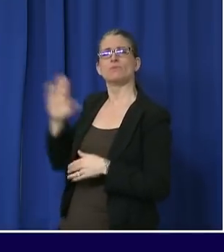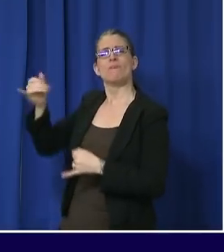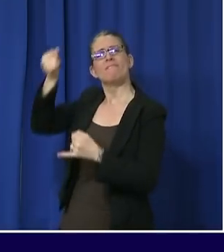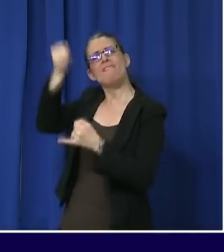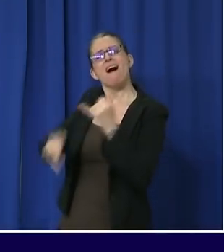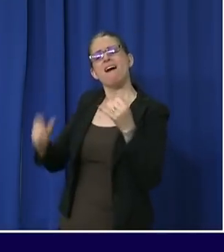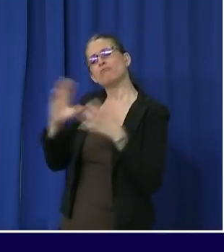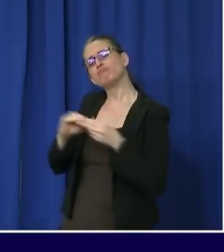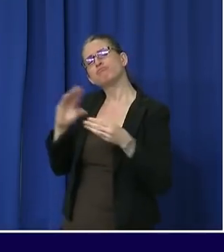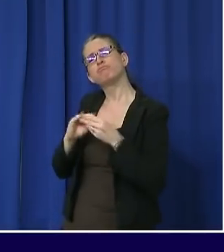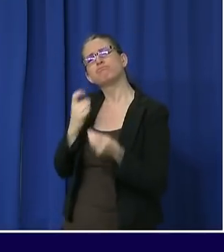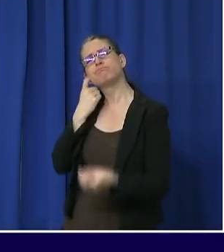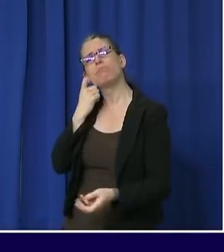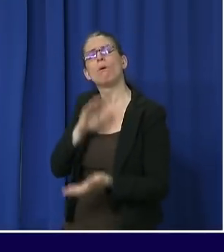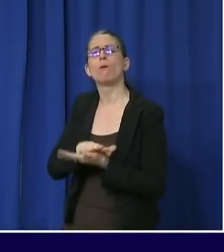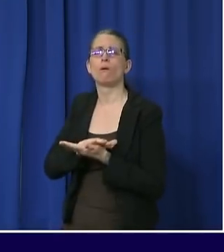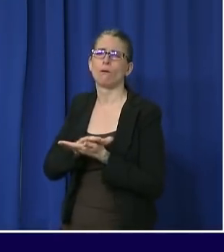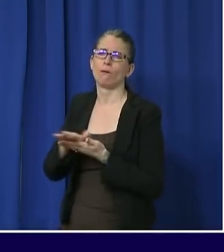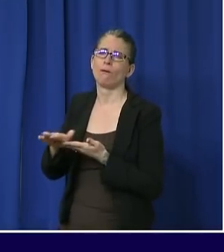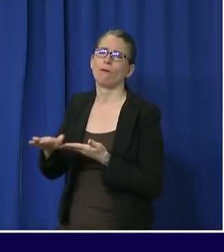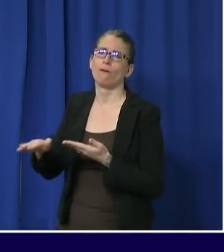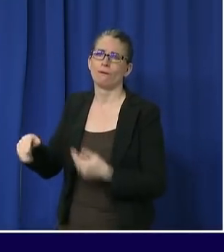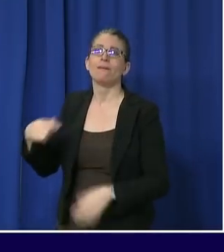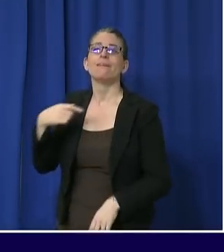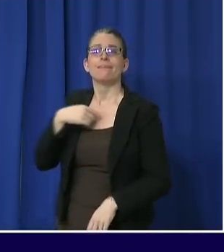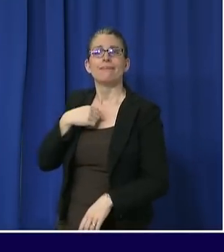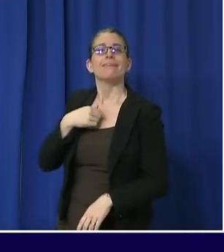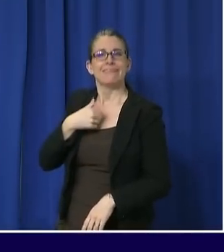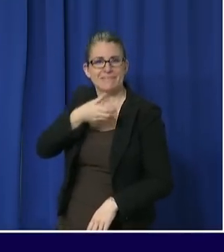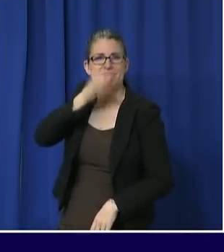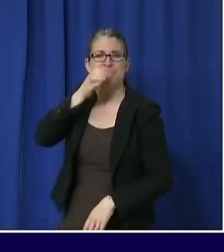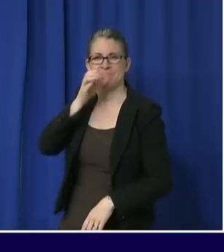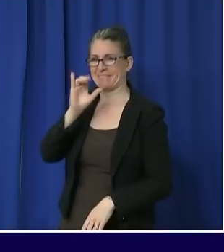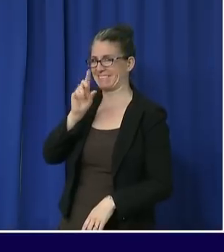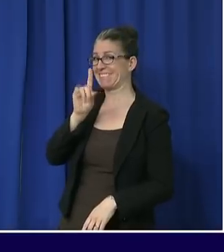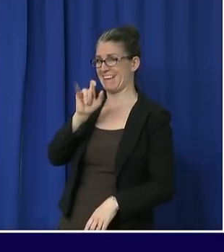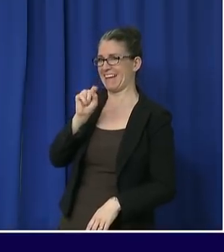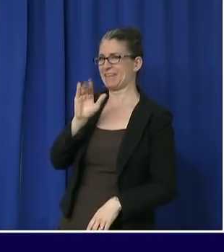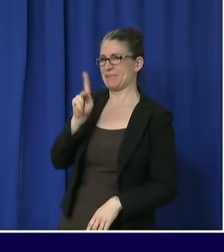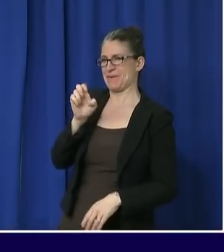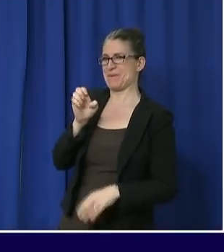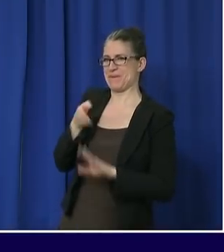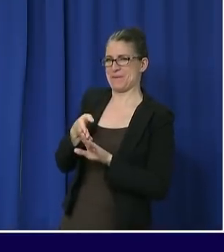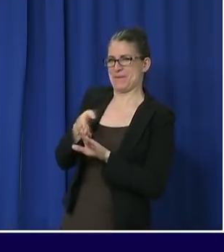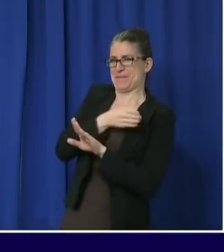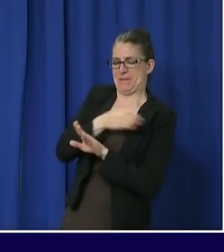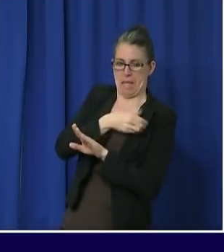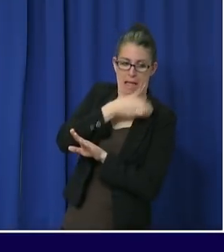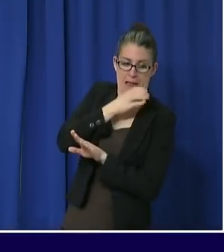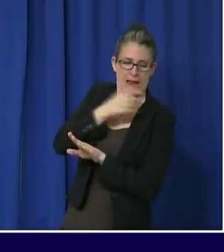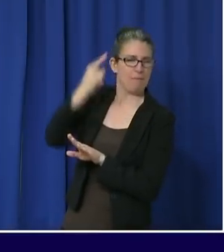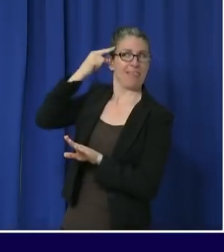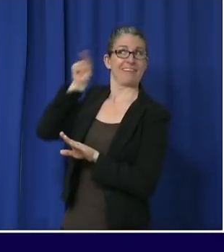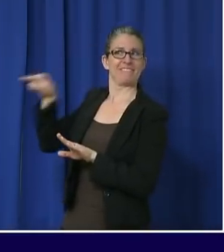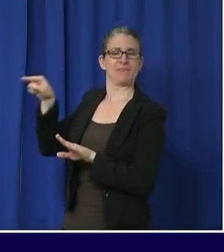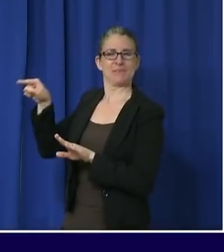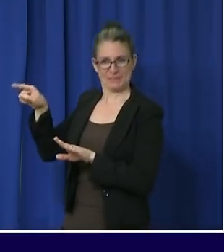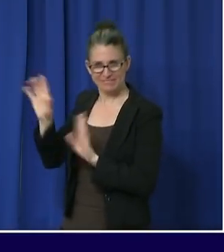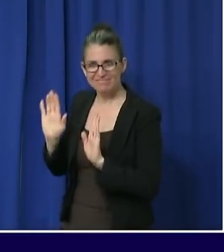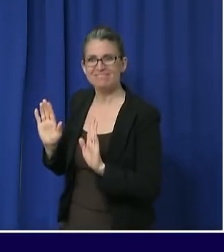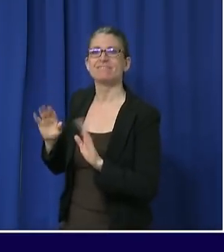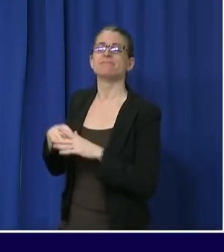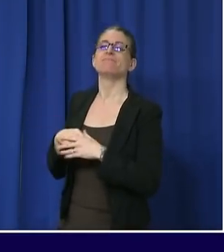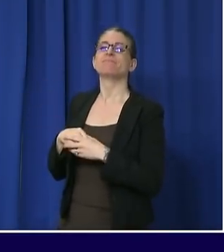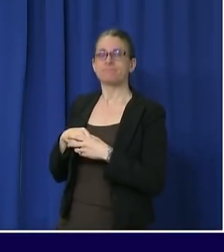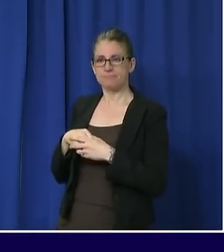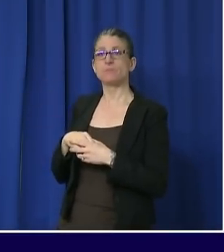honor this weekend, so I hope you got to enjoy a couple too. Yes, indeed. I got a couple of questions for you. With the 12 counties that have had